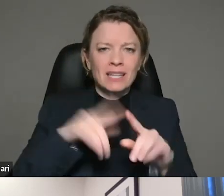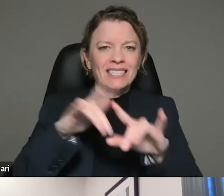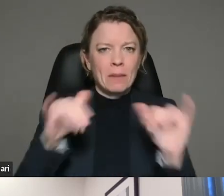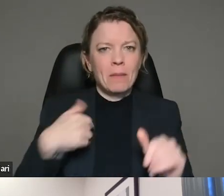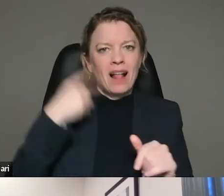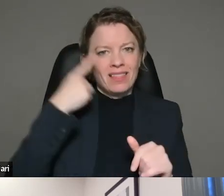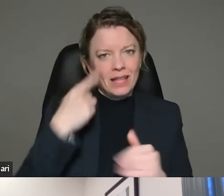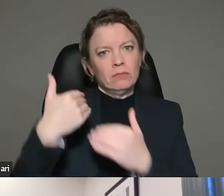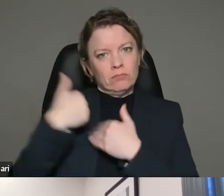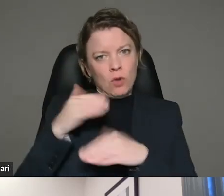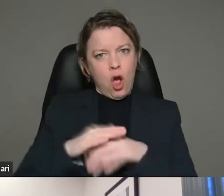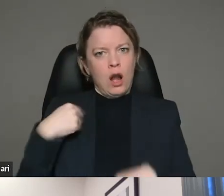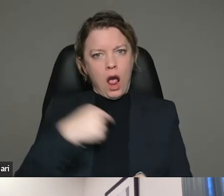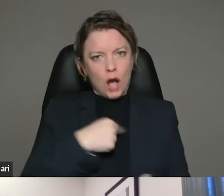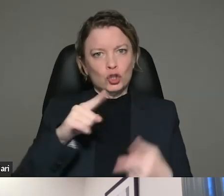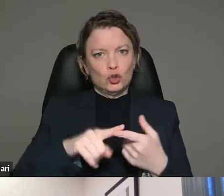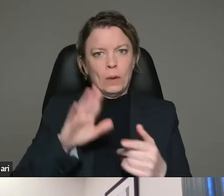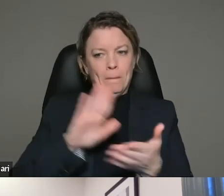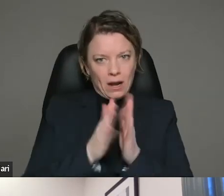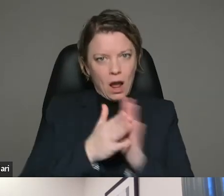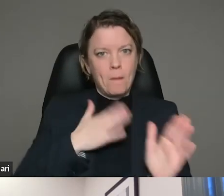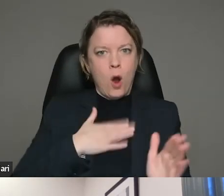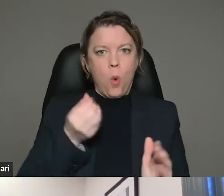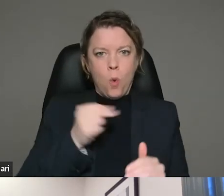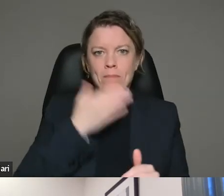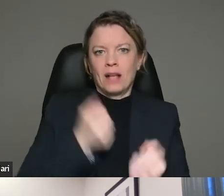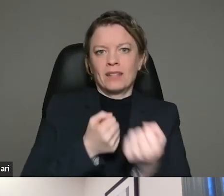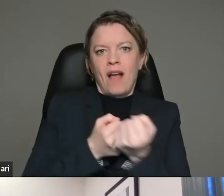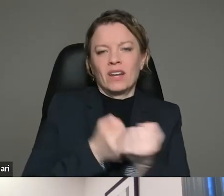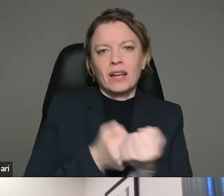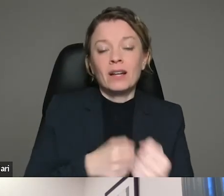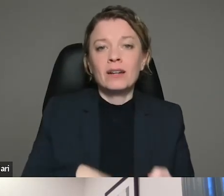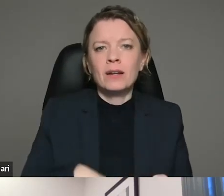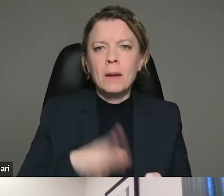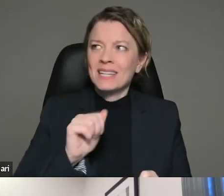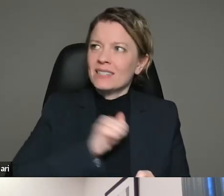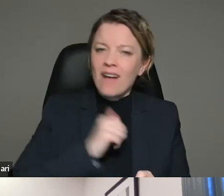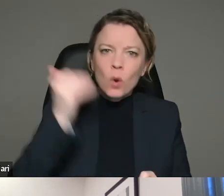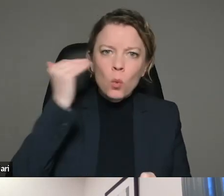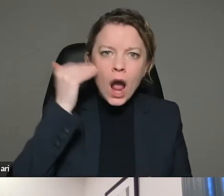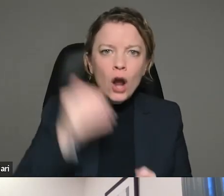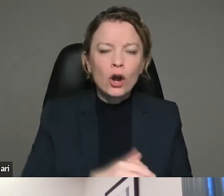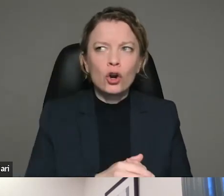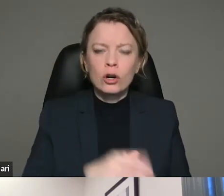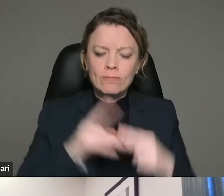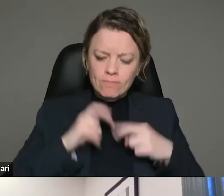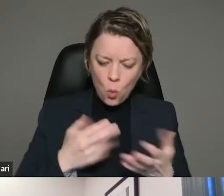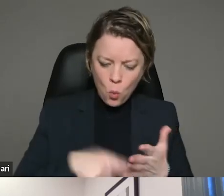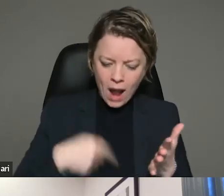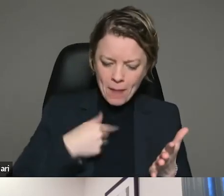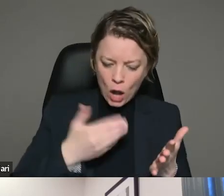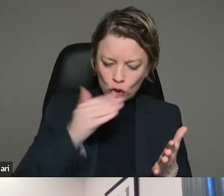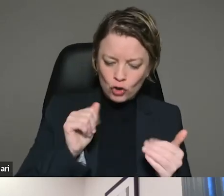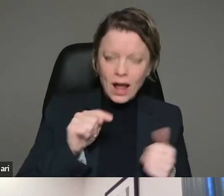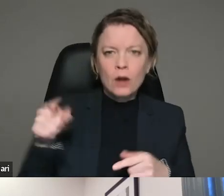is also on us to be your own best advocate. So to be self-aware, to think about what is it that you're good at. And I know Monica is in the public